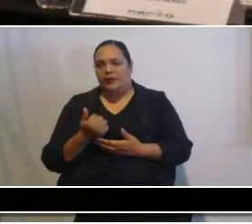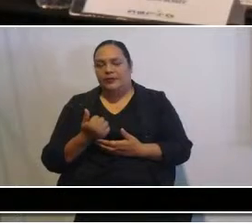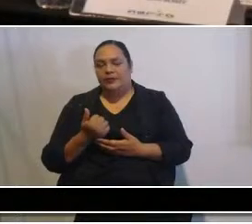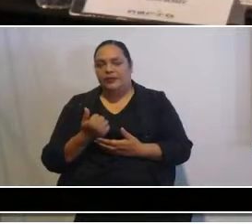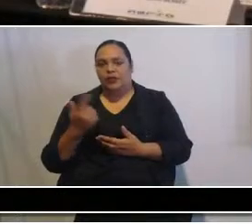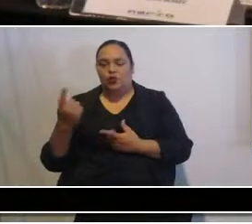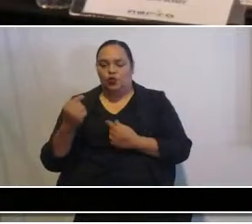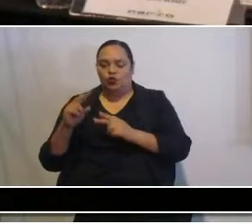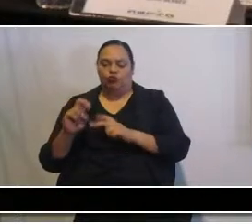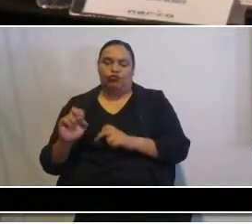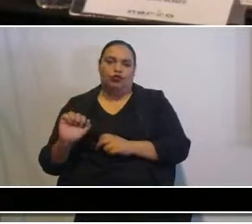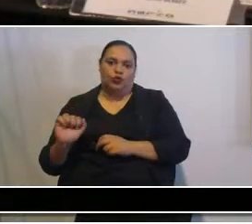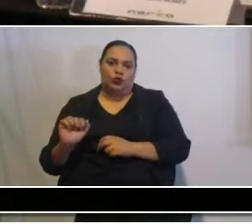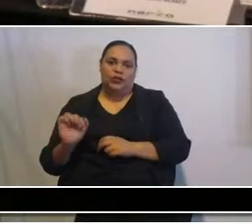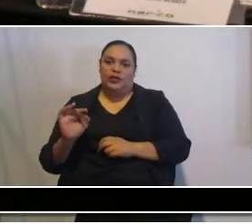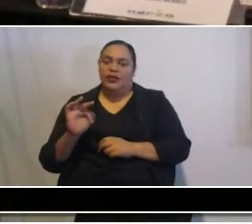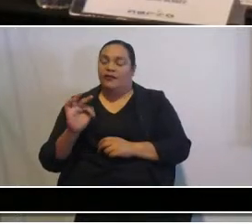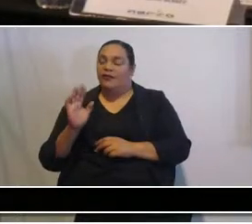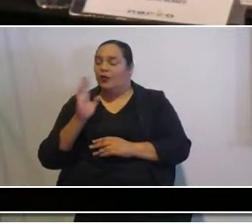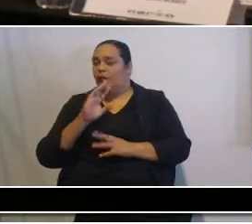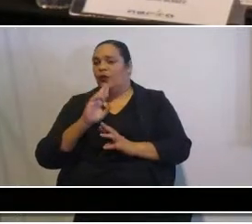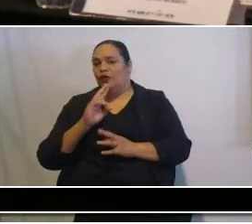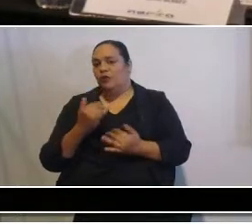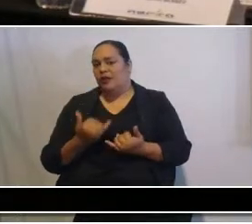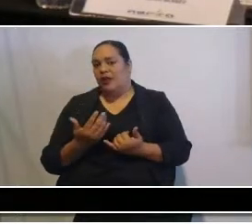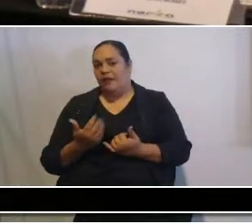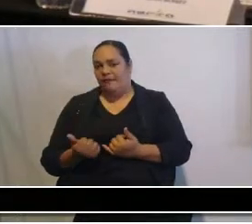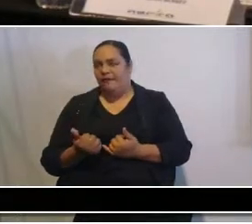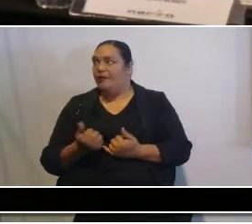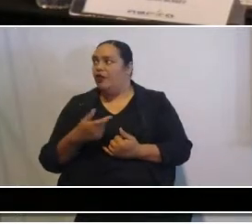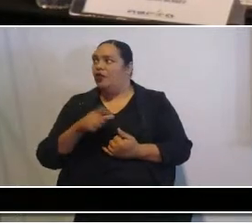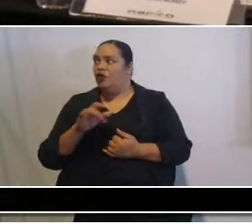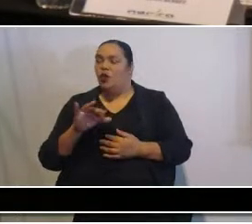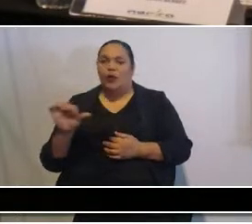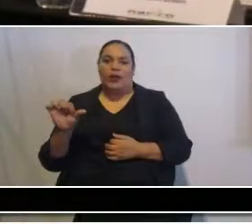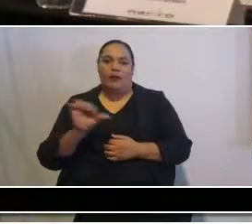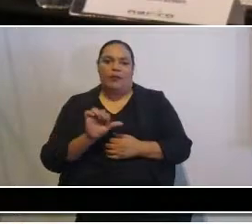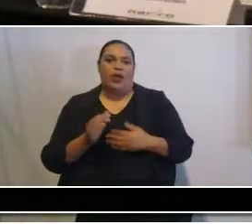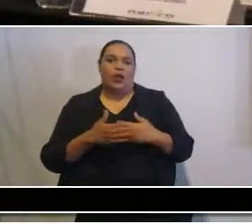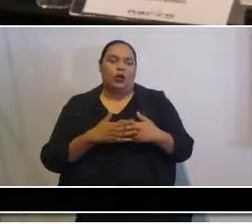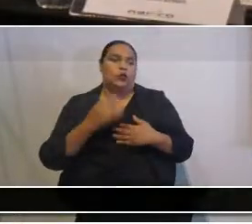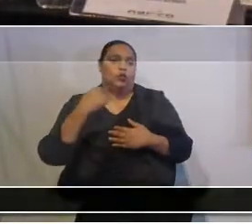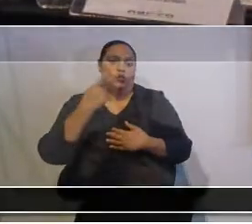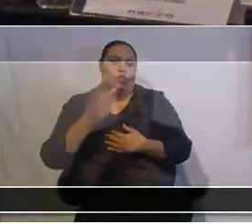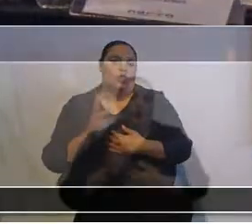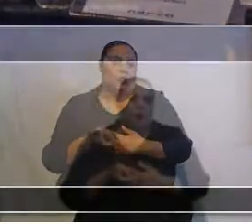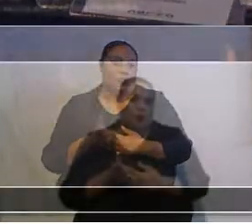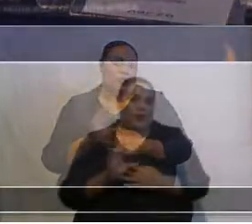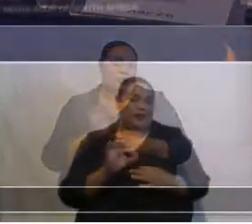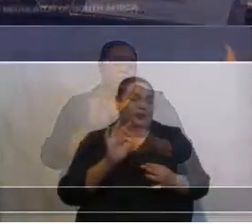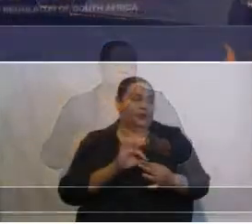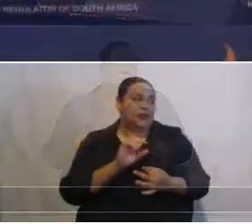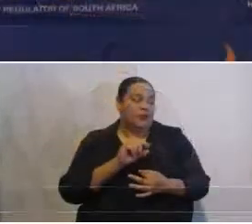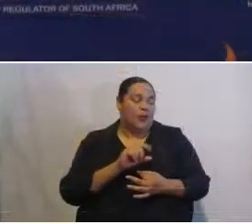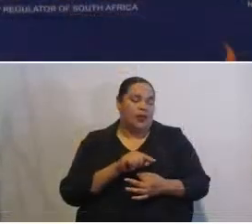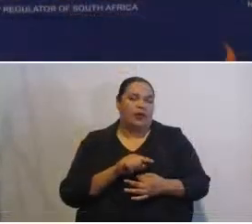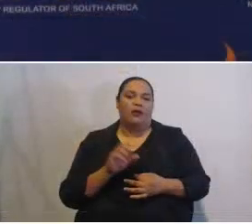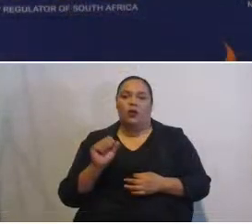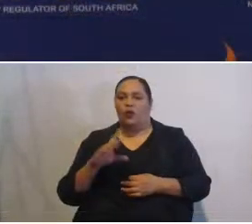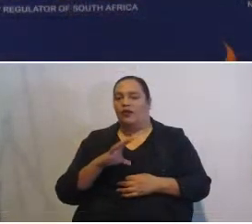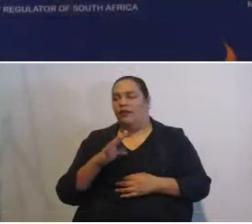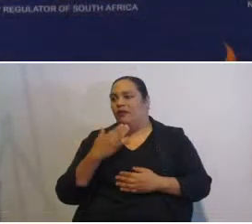your remarks, if you don't have the responses now. Chair will come back with the closing tomorrow on that specific one. All right, thank you very